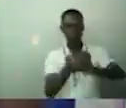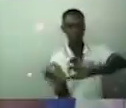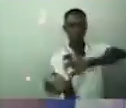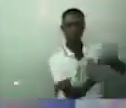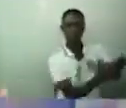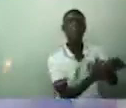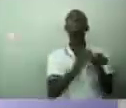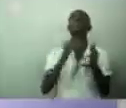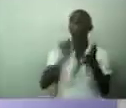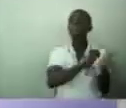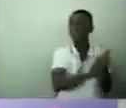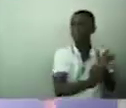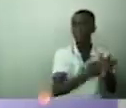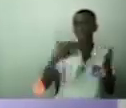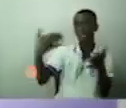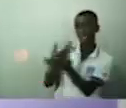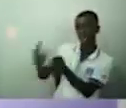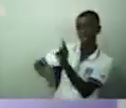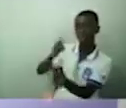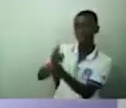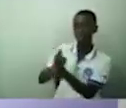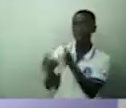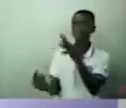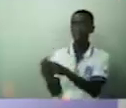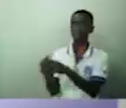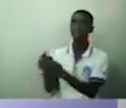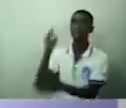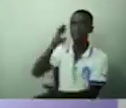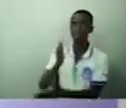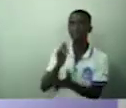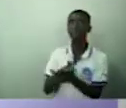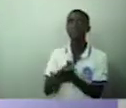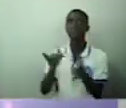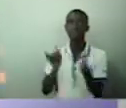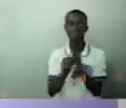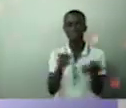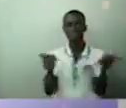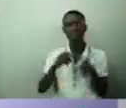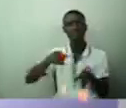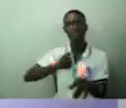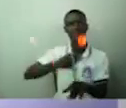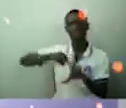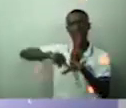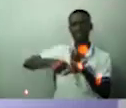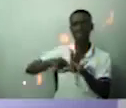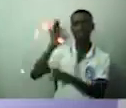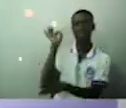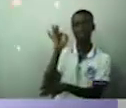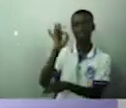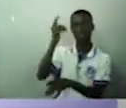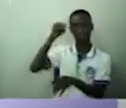this new is going to be unfolded. And that is where I begin this message that the Lord has given